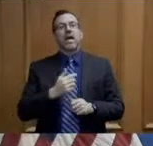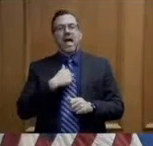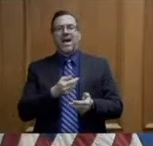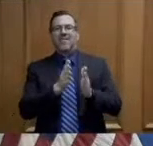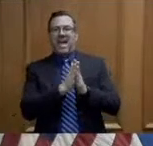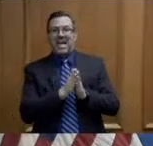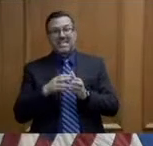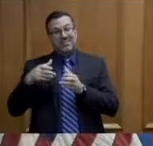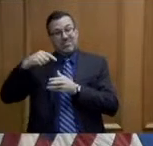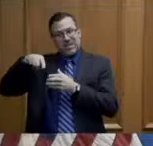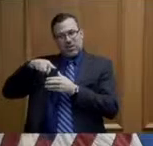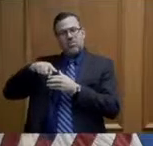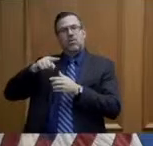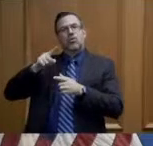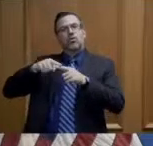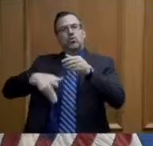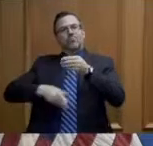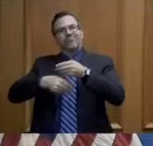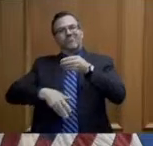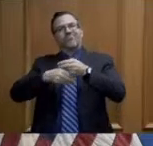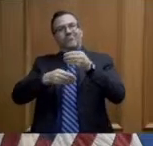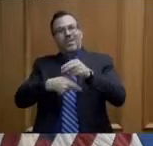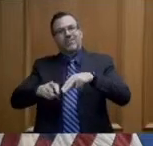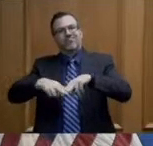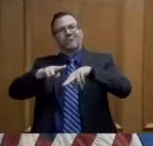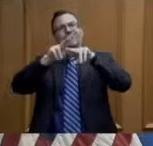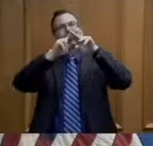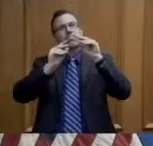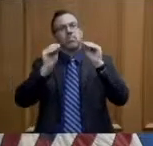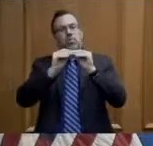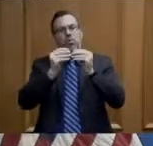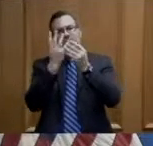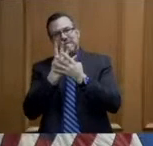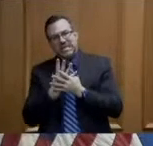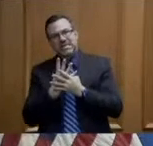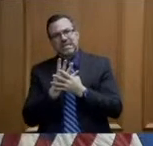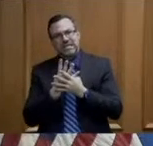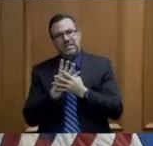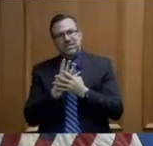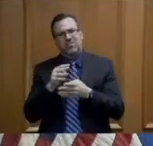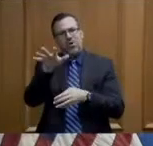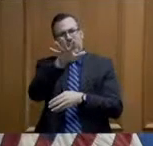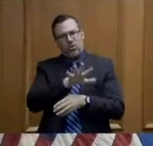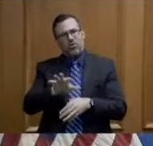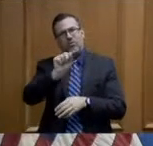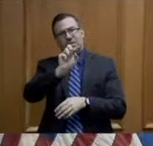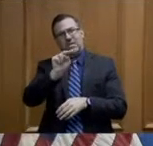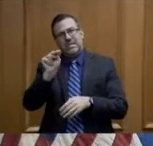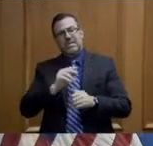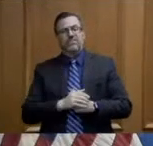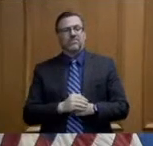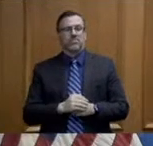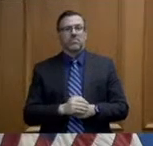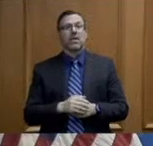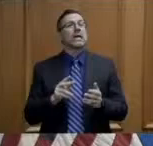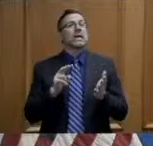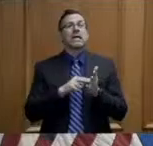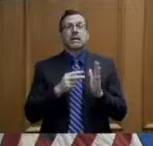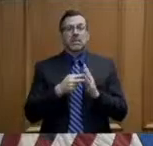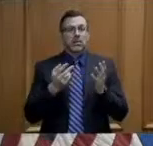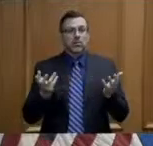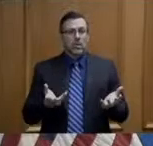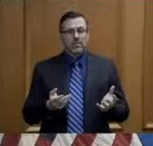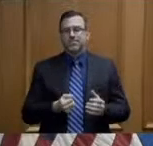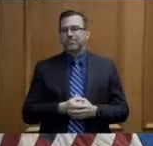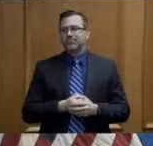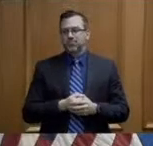COVID-19 testing capacity all across Tennessee. This will enable more Tennesseans to have greater